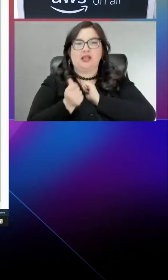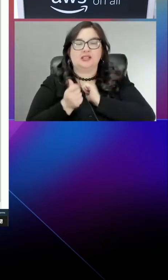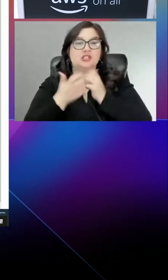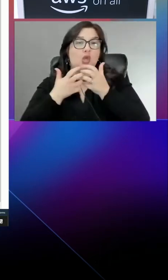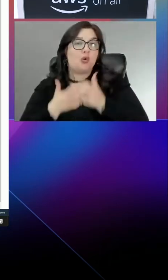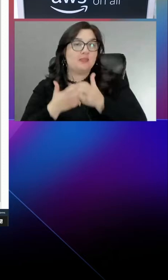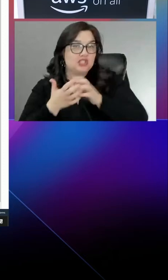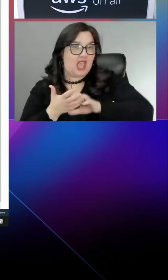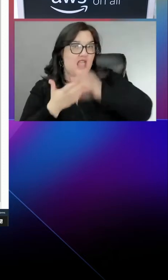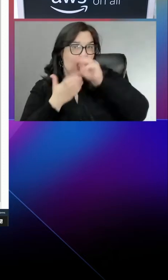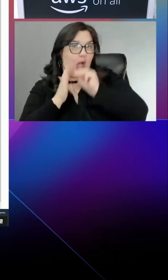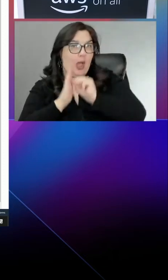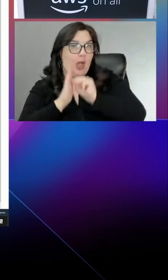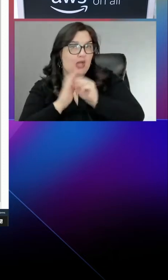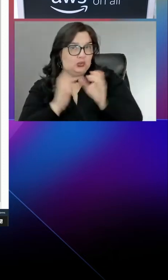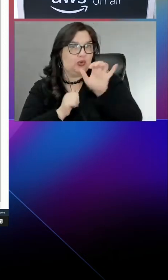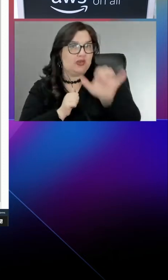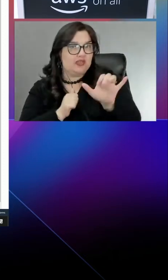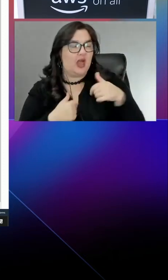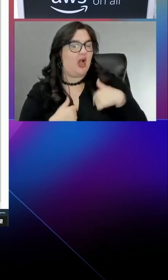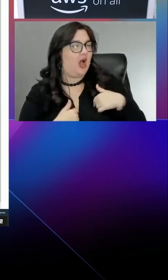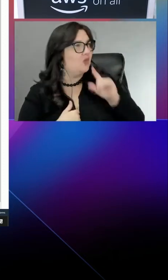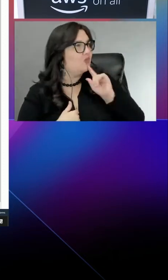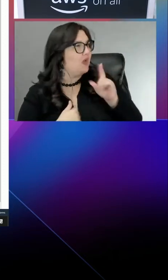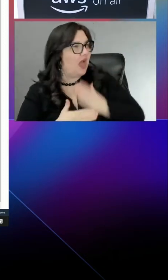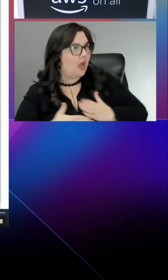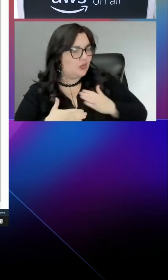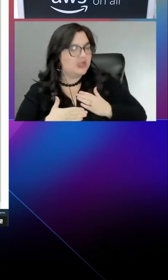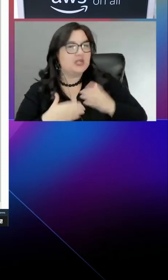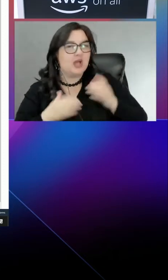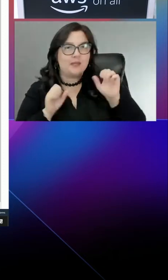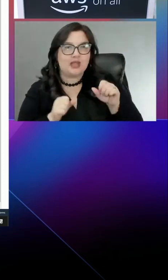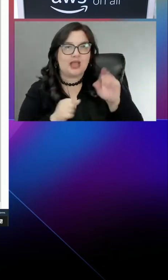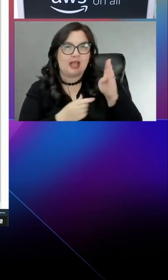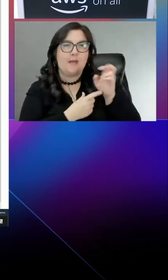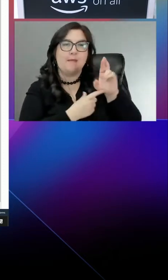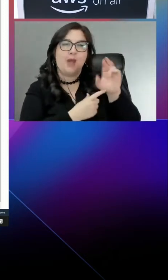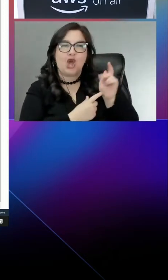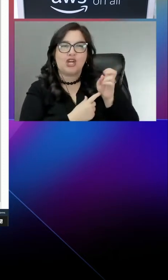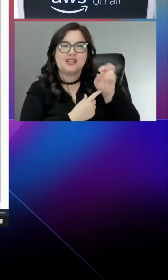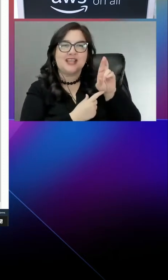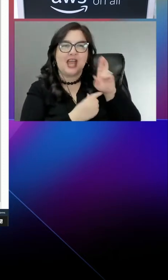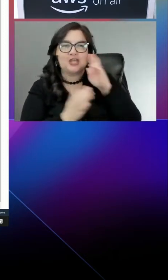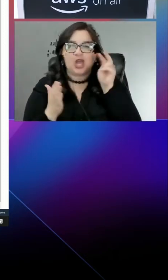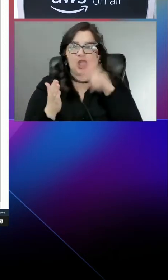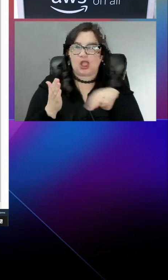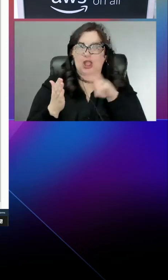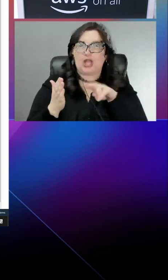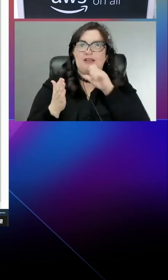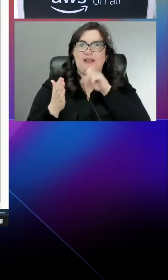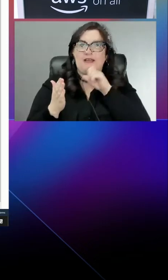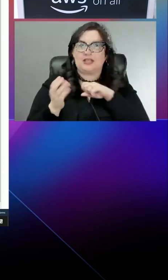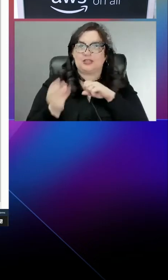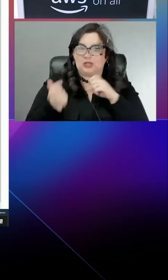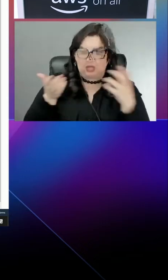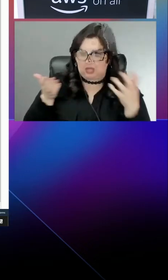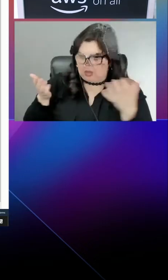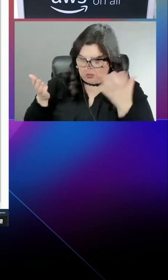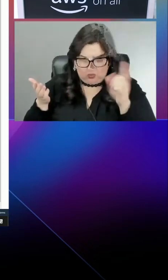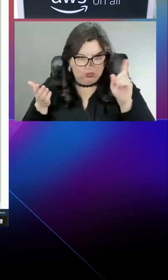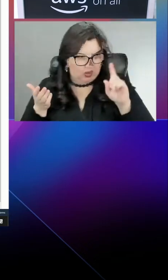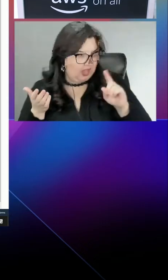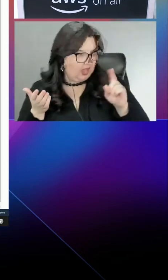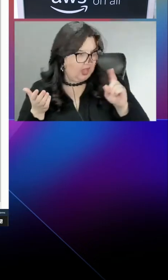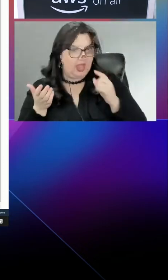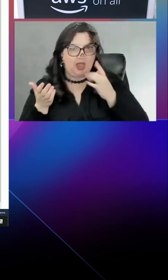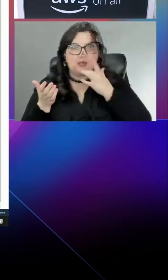That's why I always appreciated the skill of a bartender. They look at your age ID in like 2 seconds, and I'm like, where is the date of birth, right?